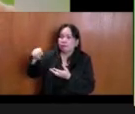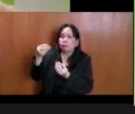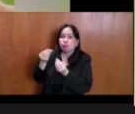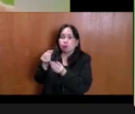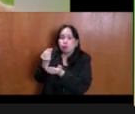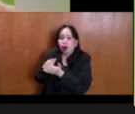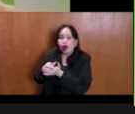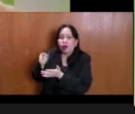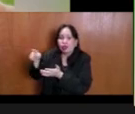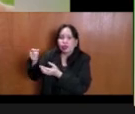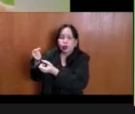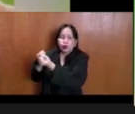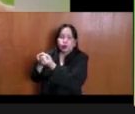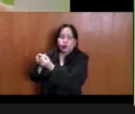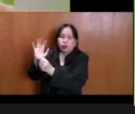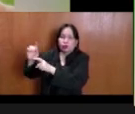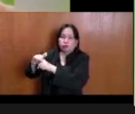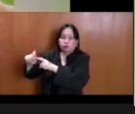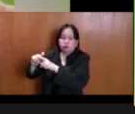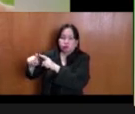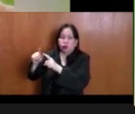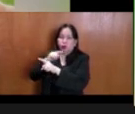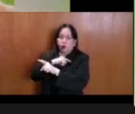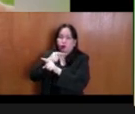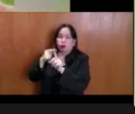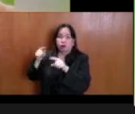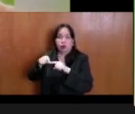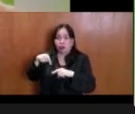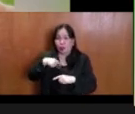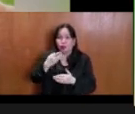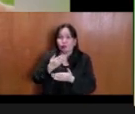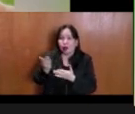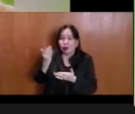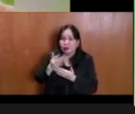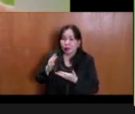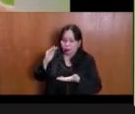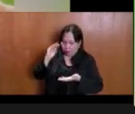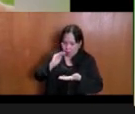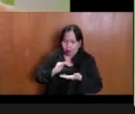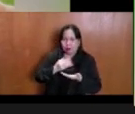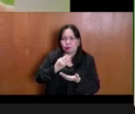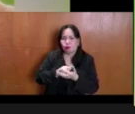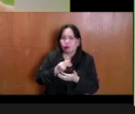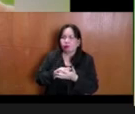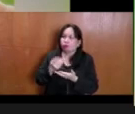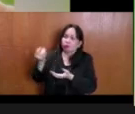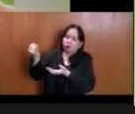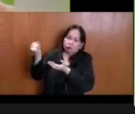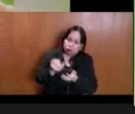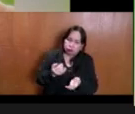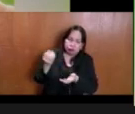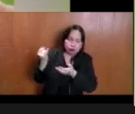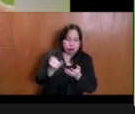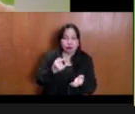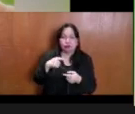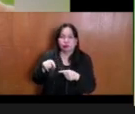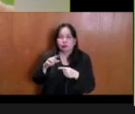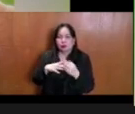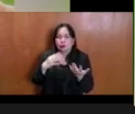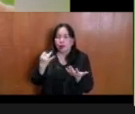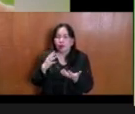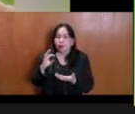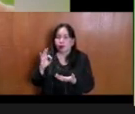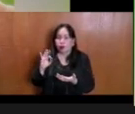subsidies to their electricity and power services. In our country, we import much of our fossil fuels.